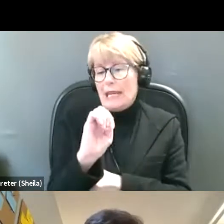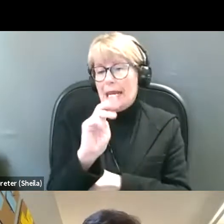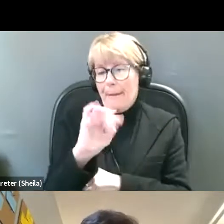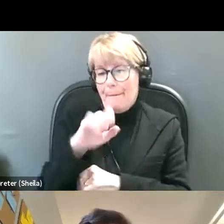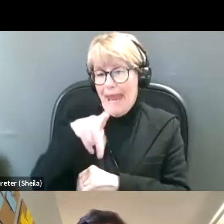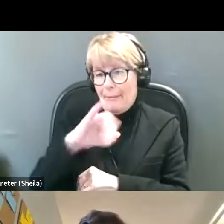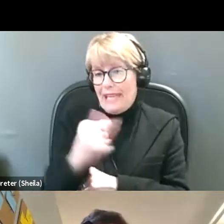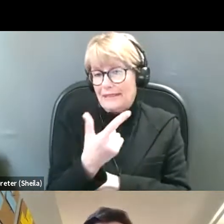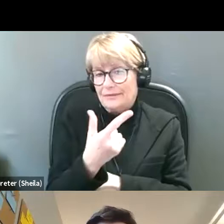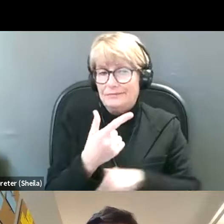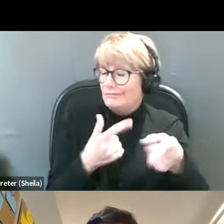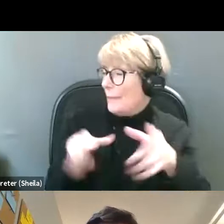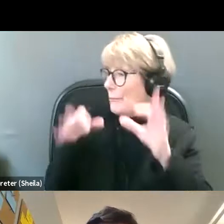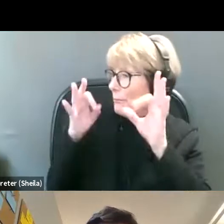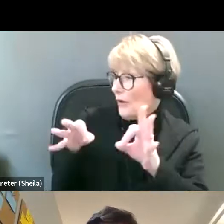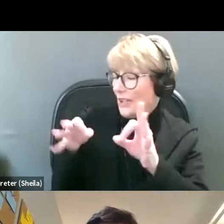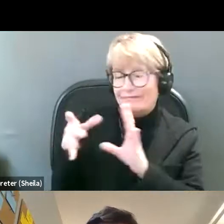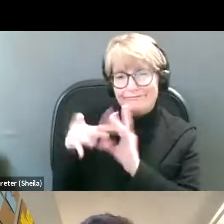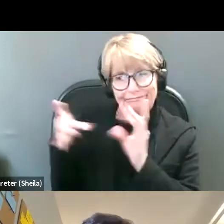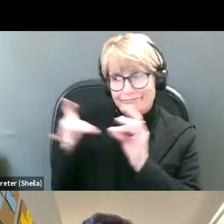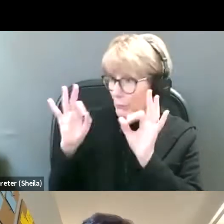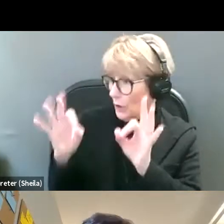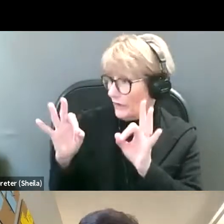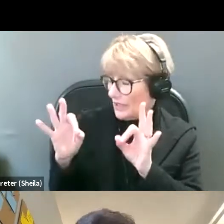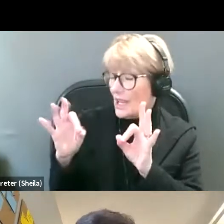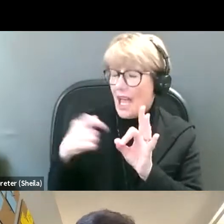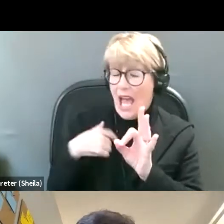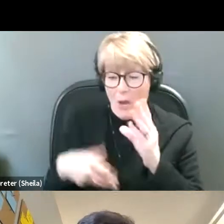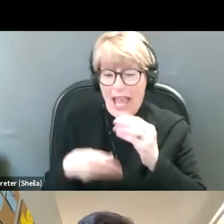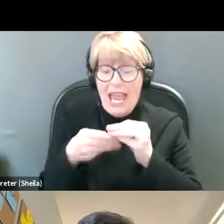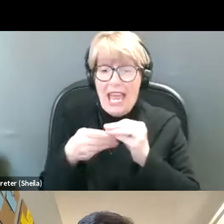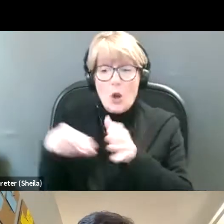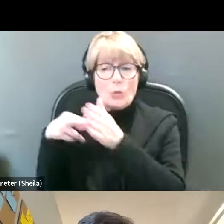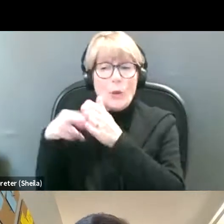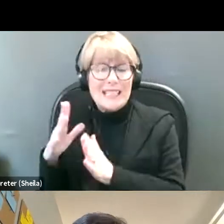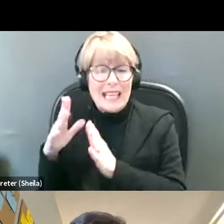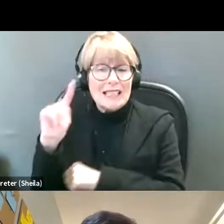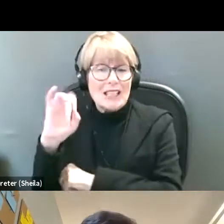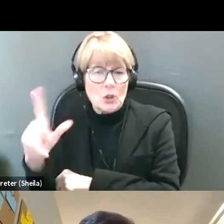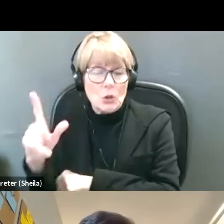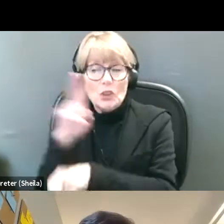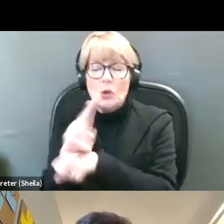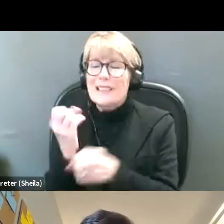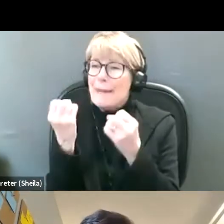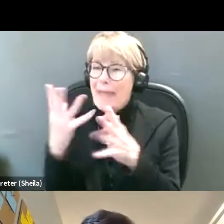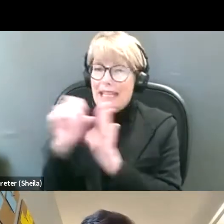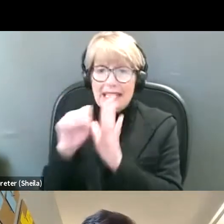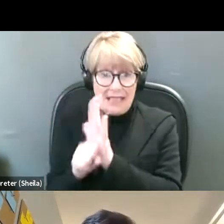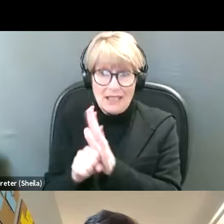That's perfectly put. The only thing I would add to that is that representable is a tool being used in multiple states, one of which is